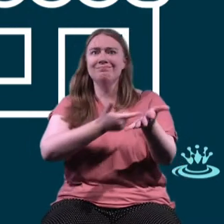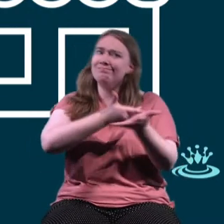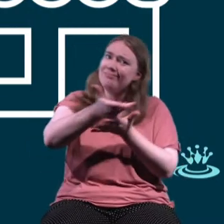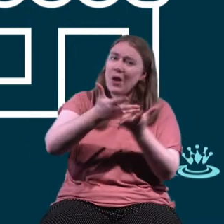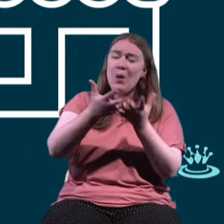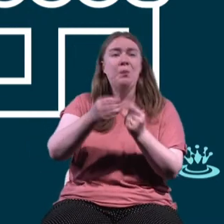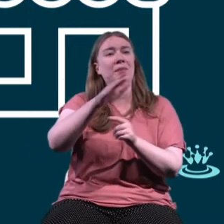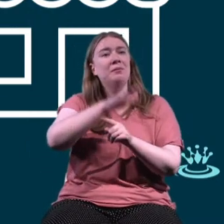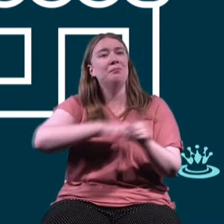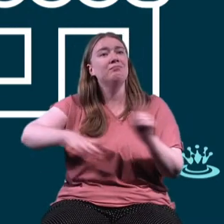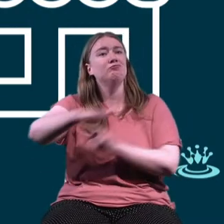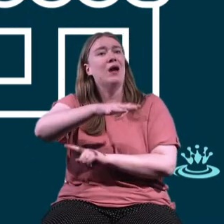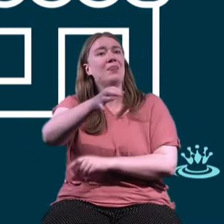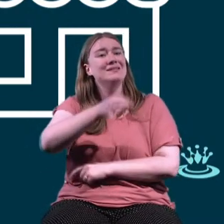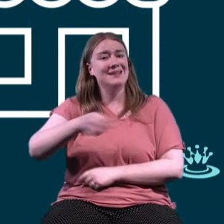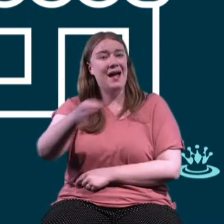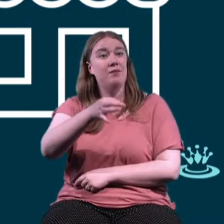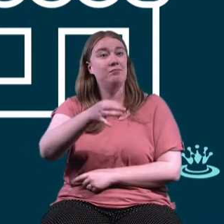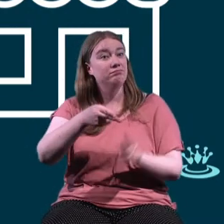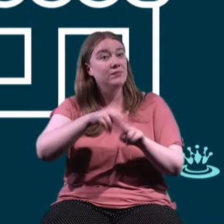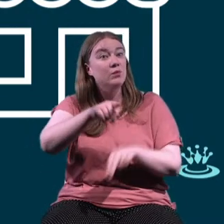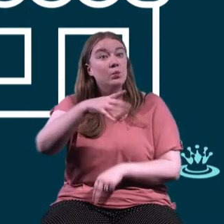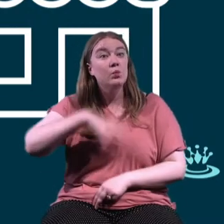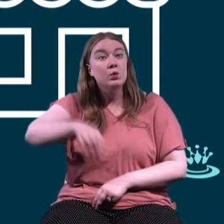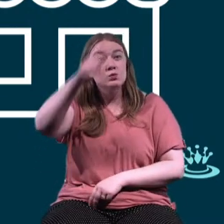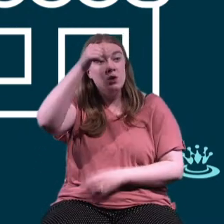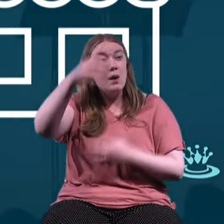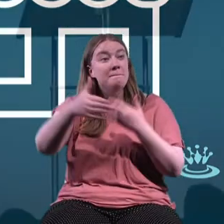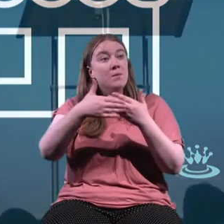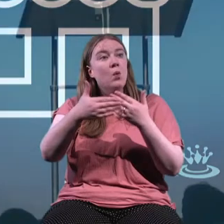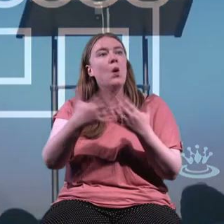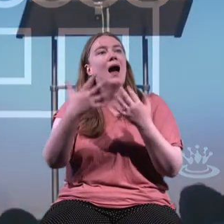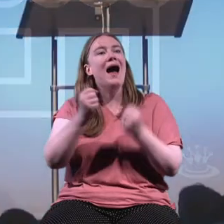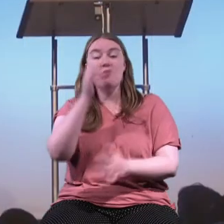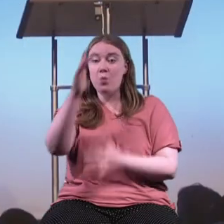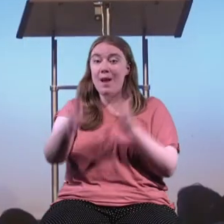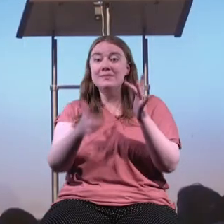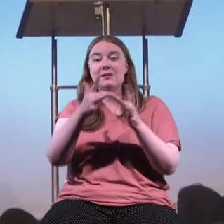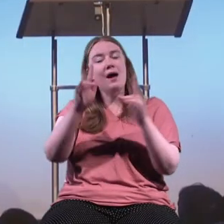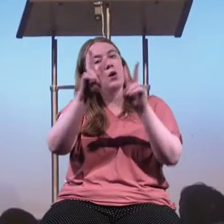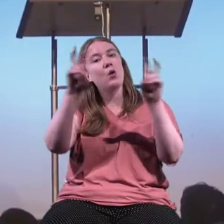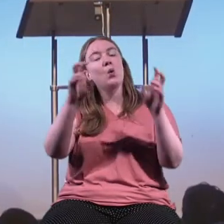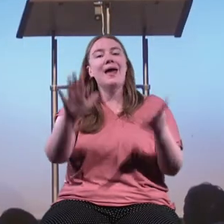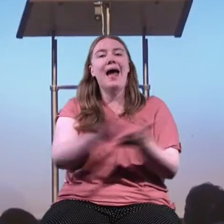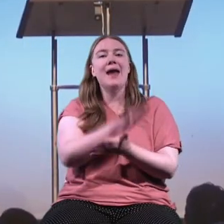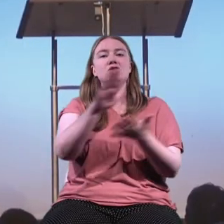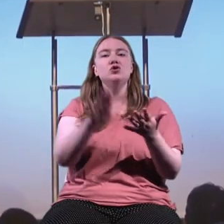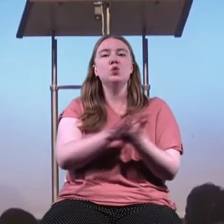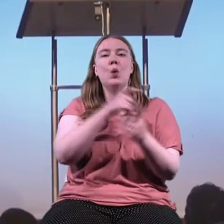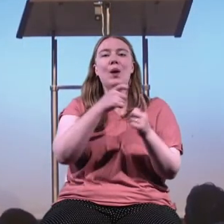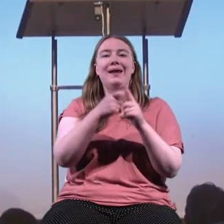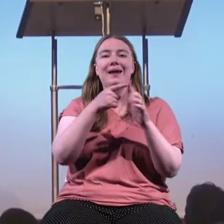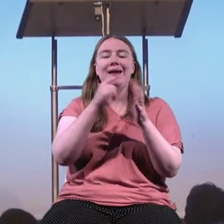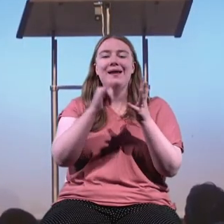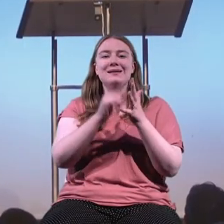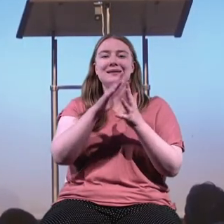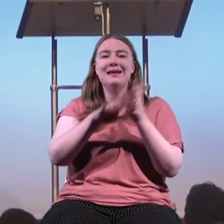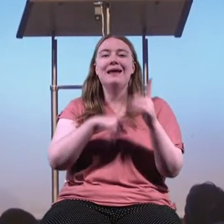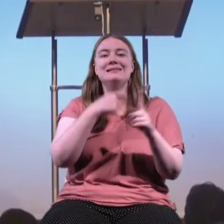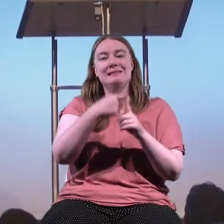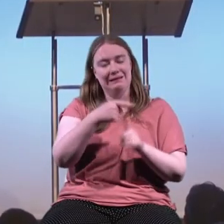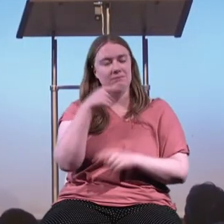people around the town. If you want to find out more, there's an Enjoy Keswick website, which has info about businesses